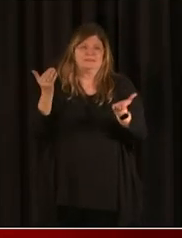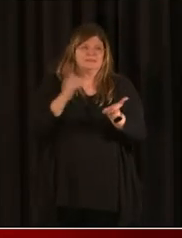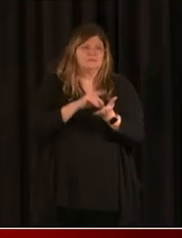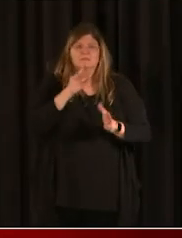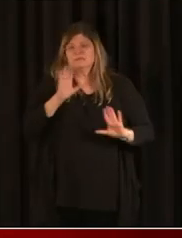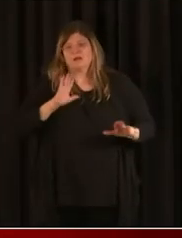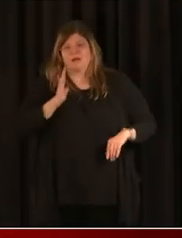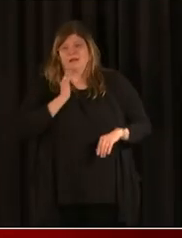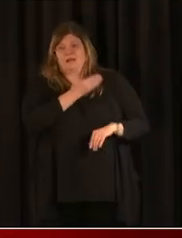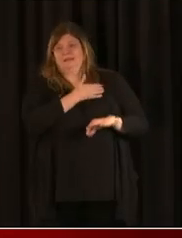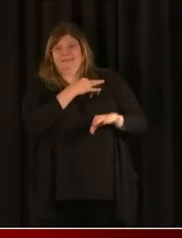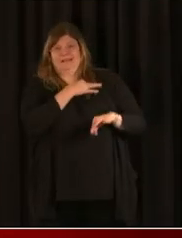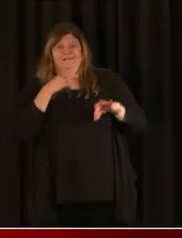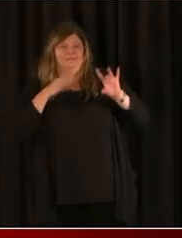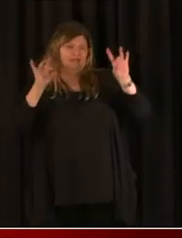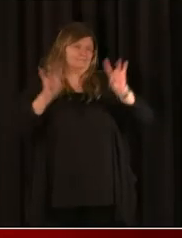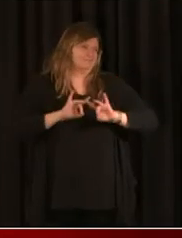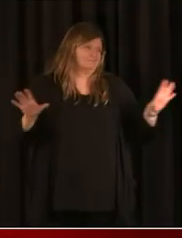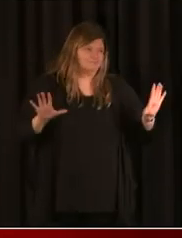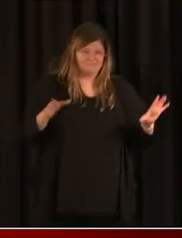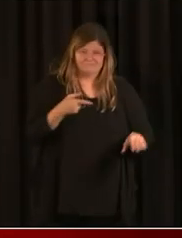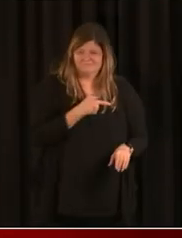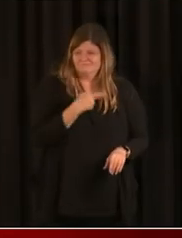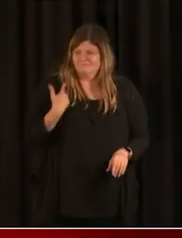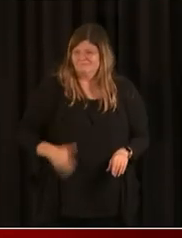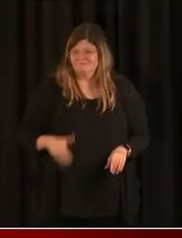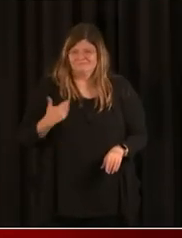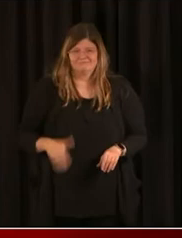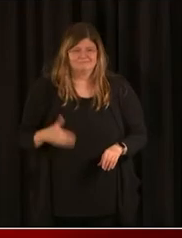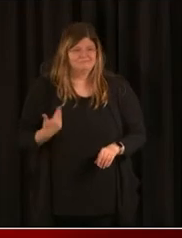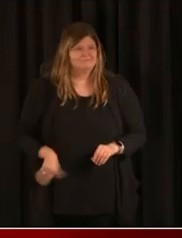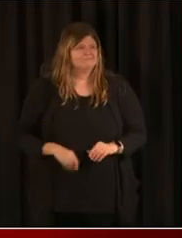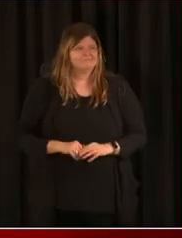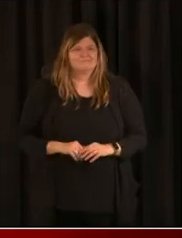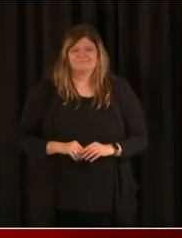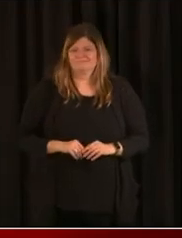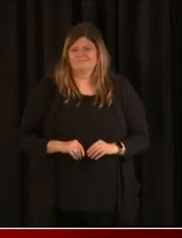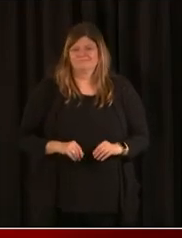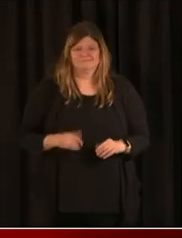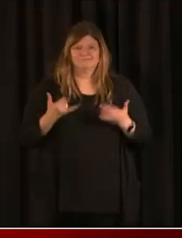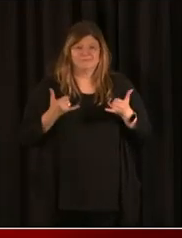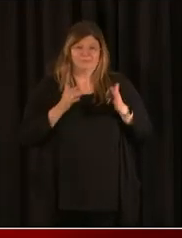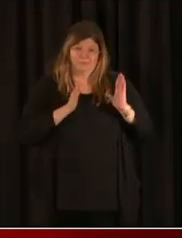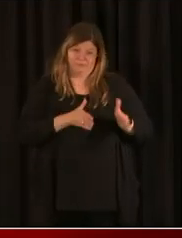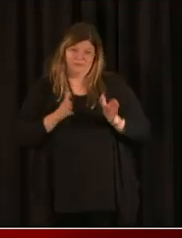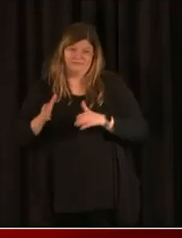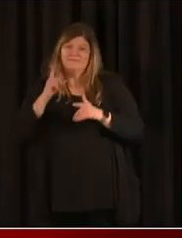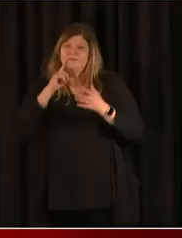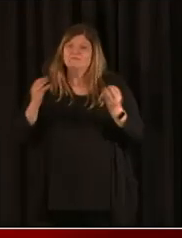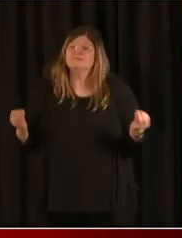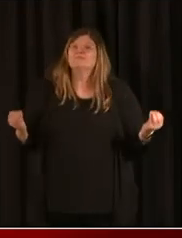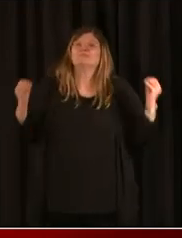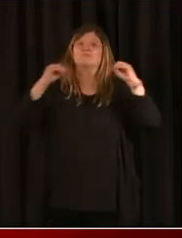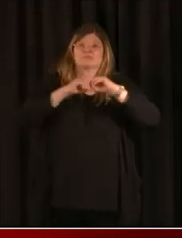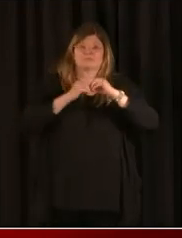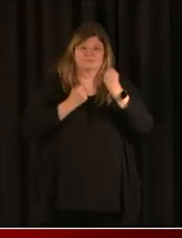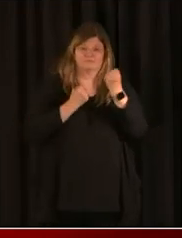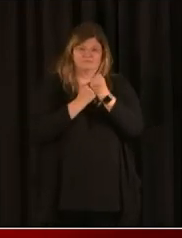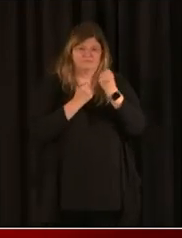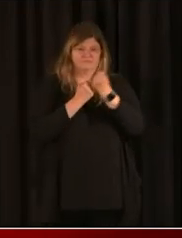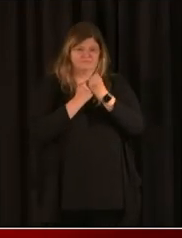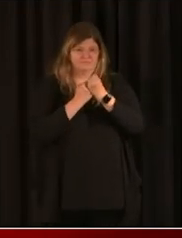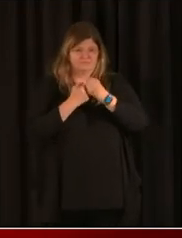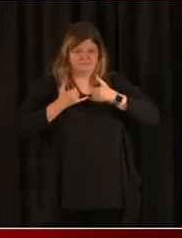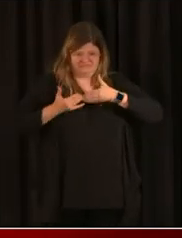hard to get us where we are. We are thinking about and planning for more supports for the spring and summer,